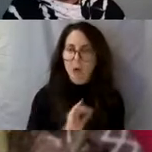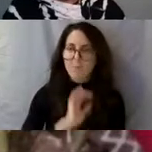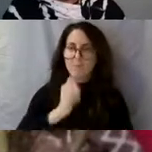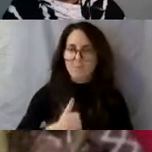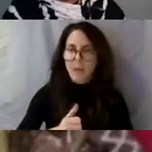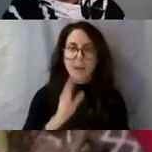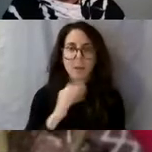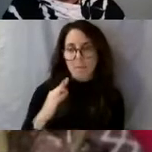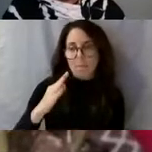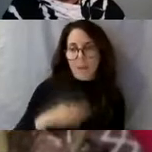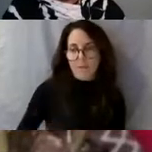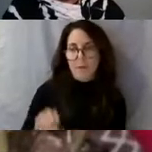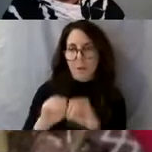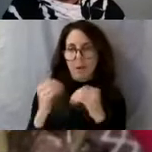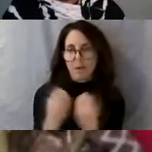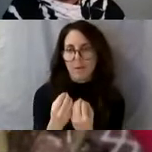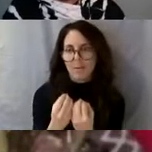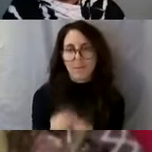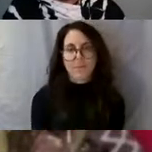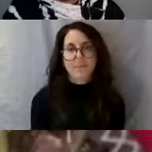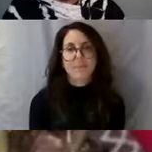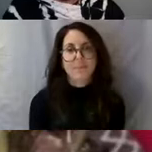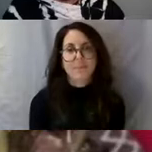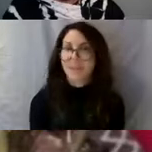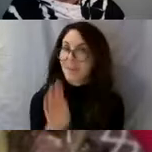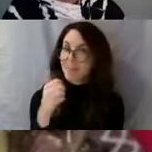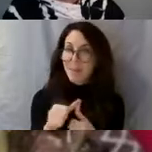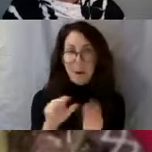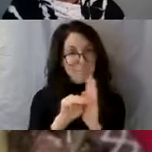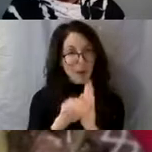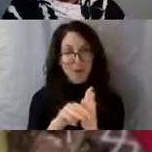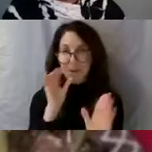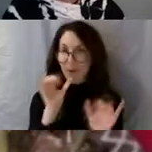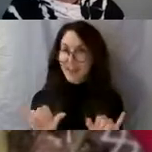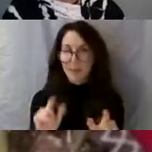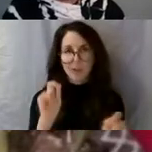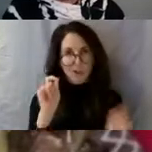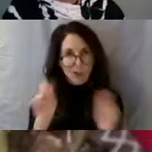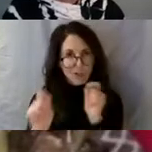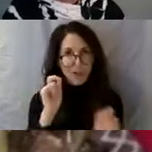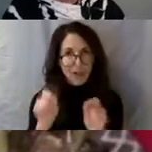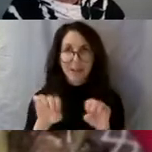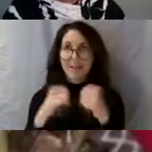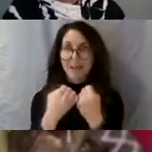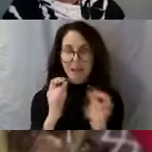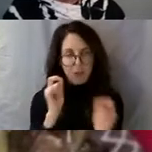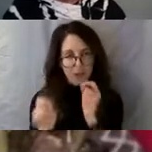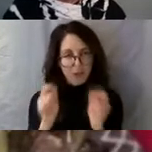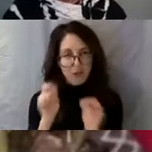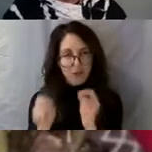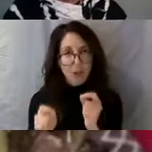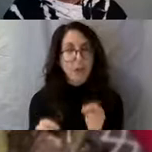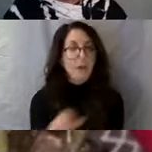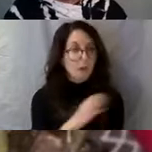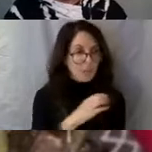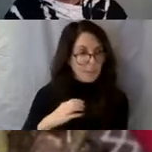the organizations? The models are changing, the society is changing, and how are the boards and also committees